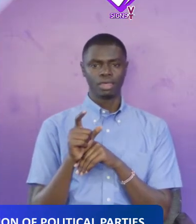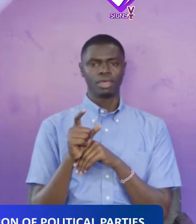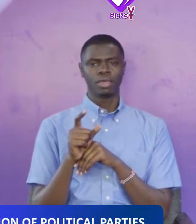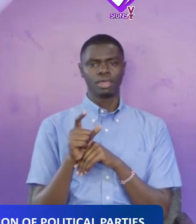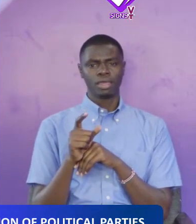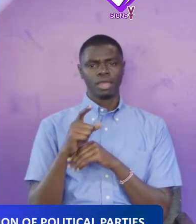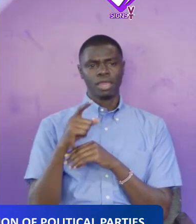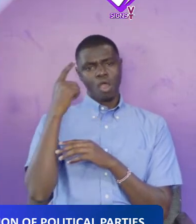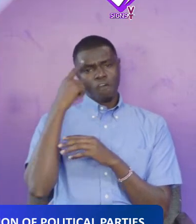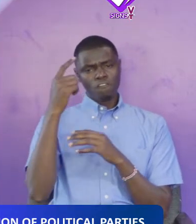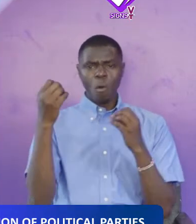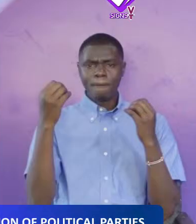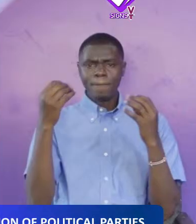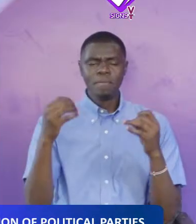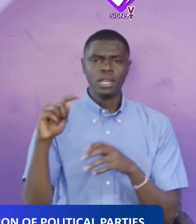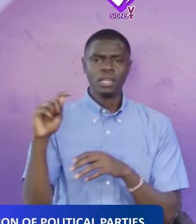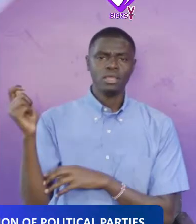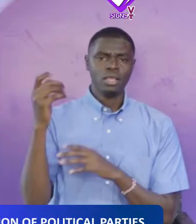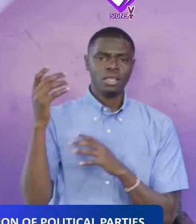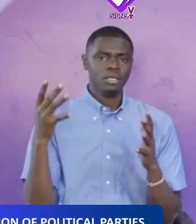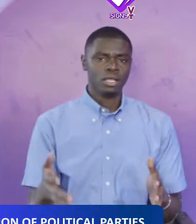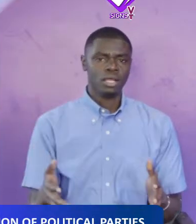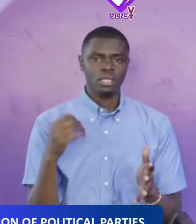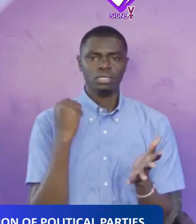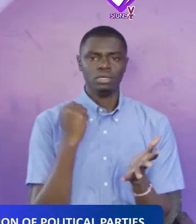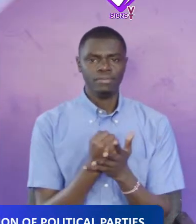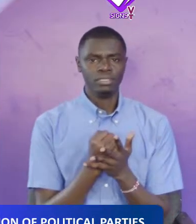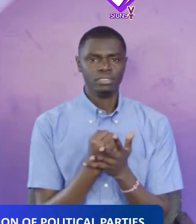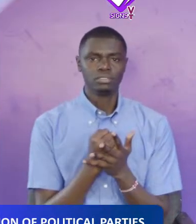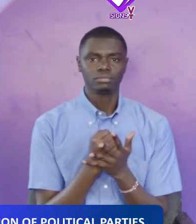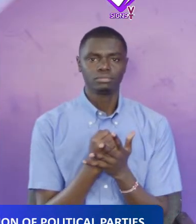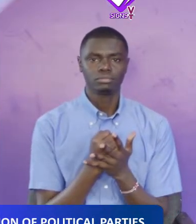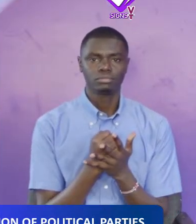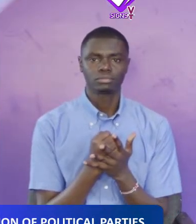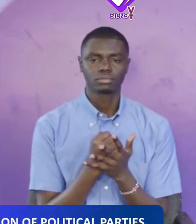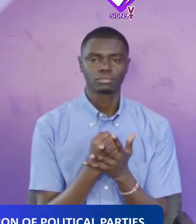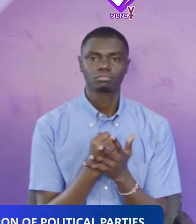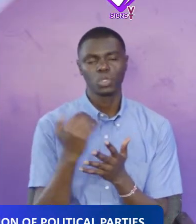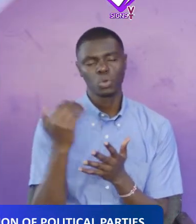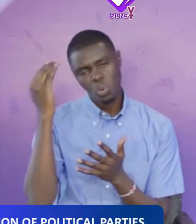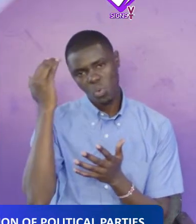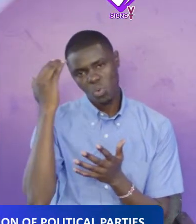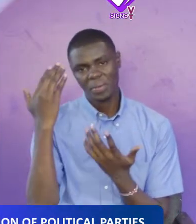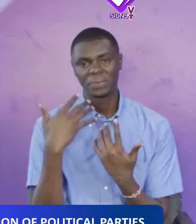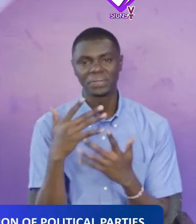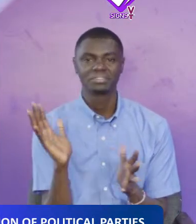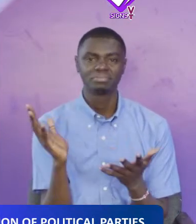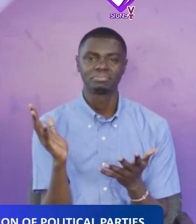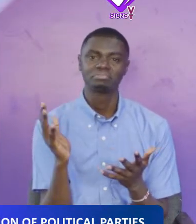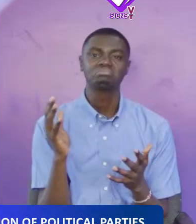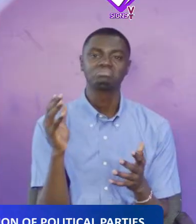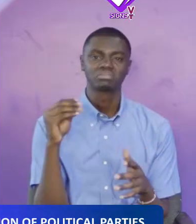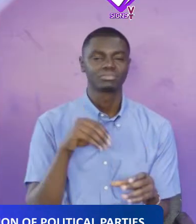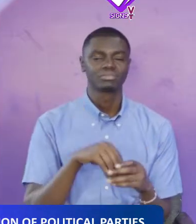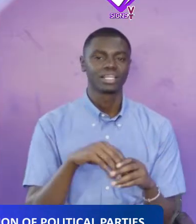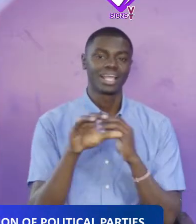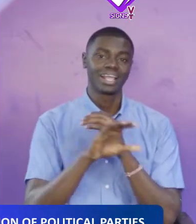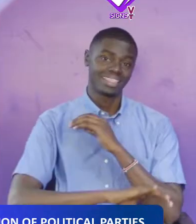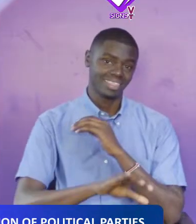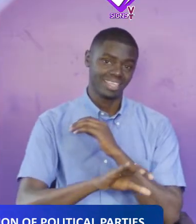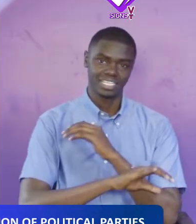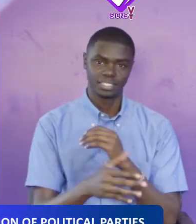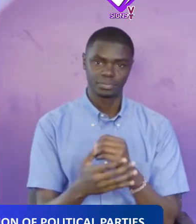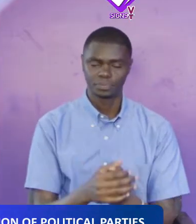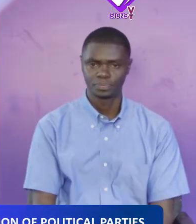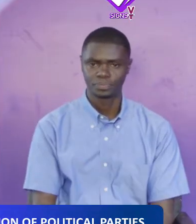a majority of the Kenyans, this office is known across the country because